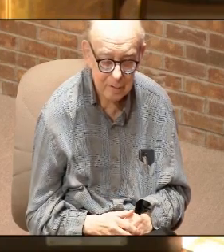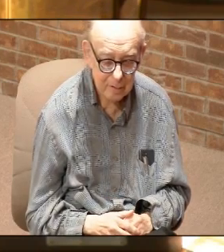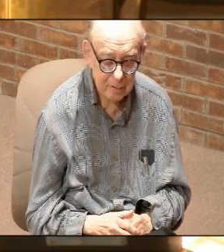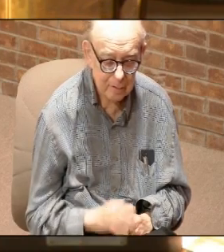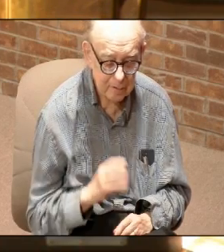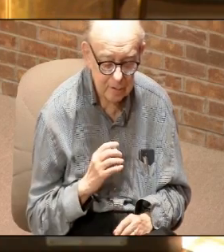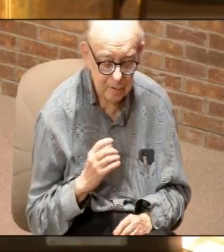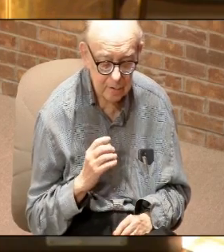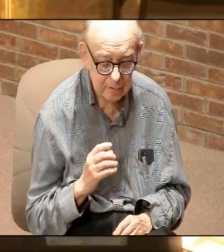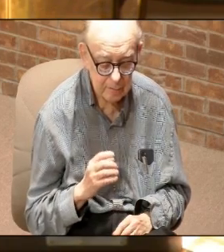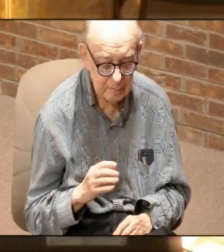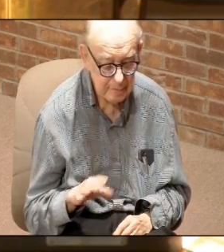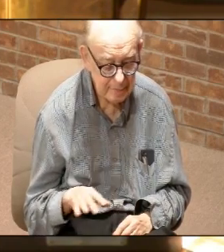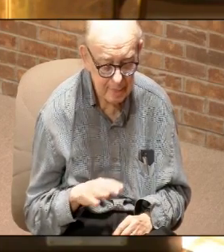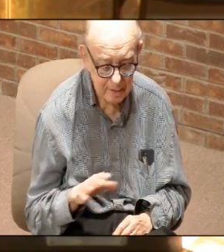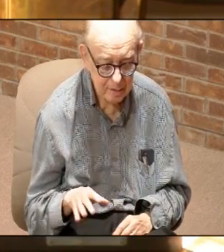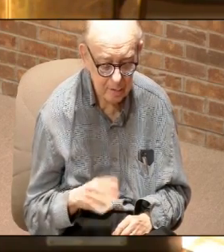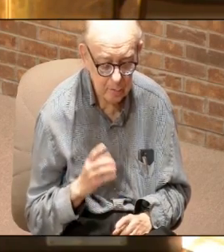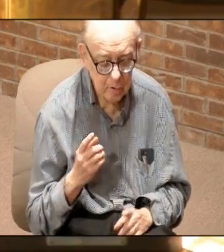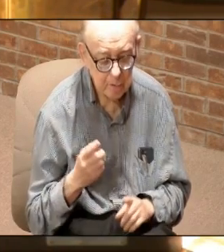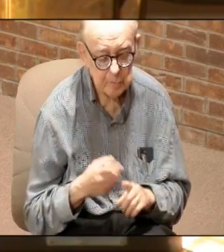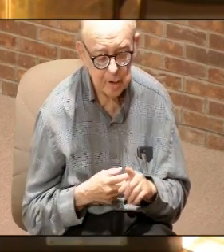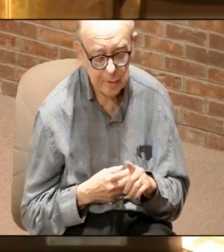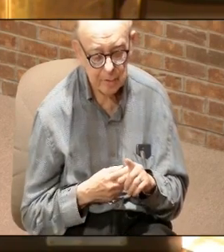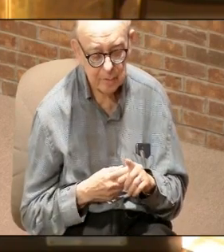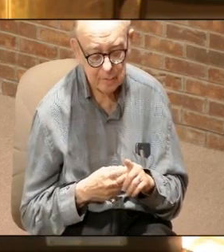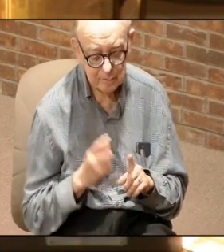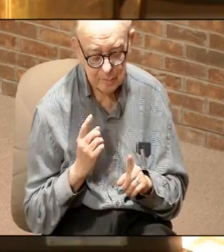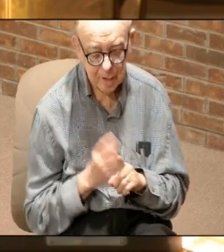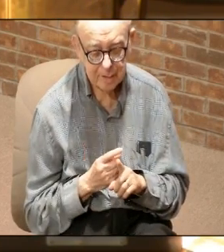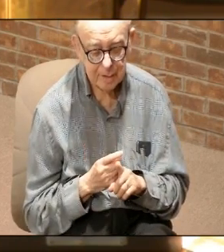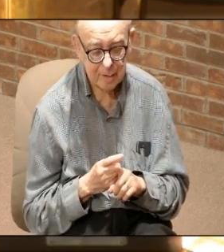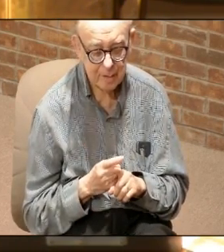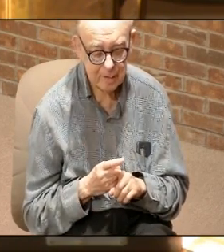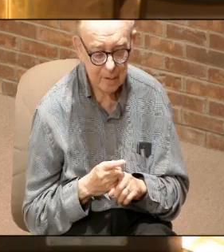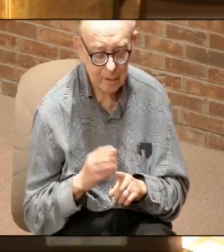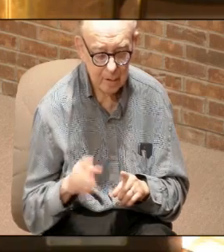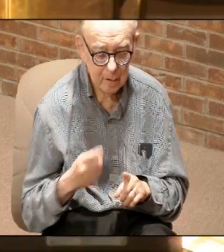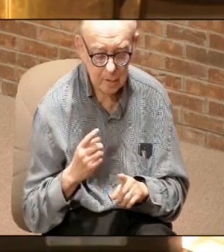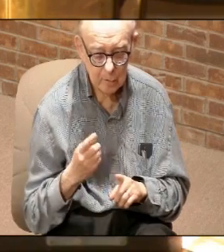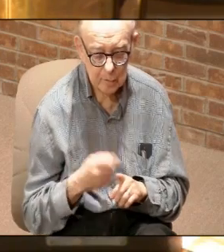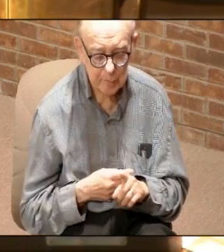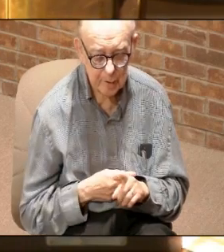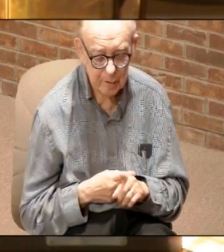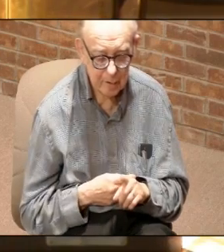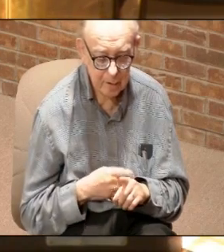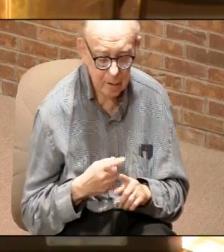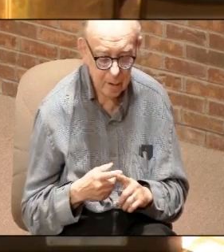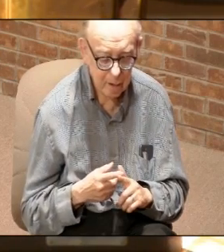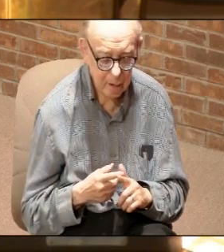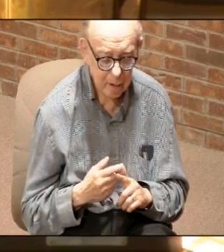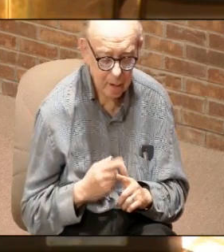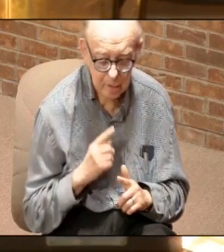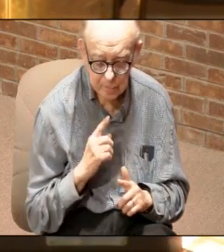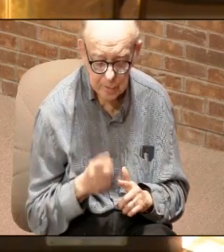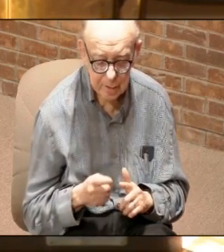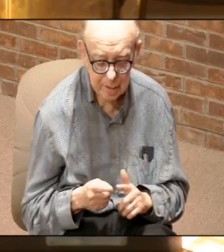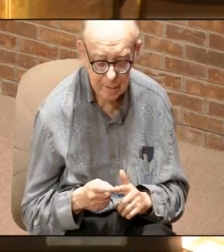It's roughly a month, right? It's roughly about a month, and then it's